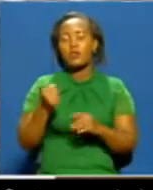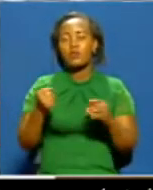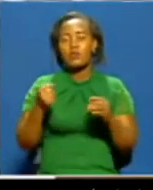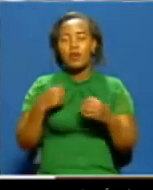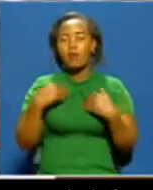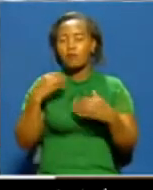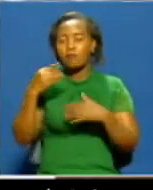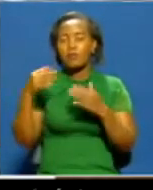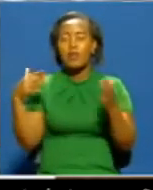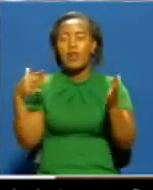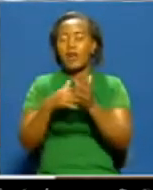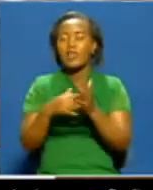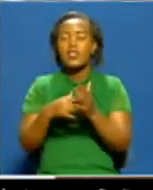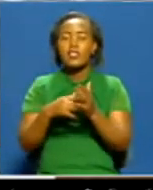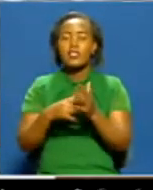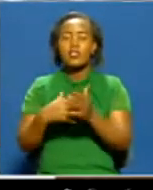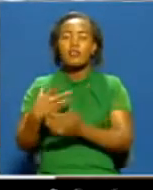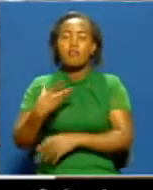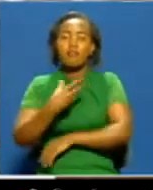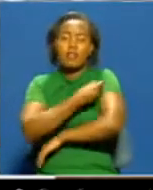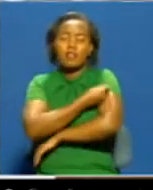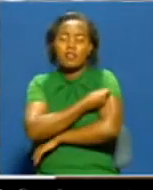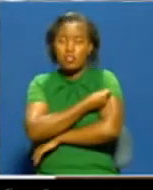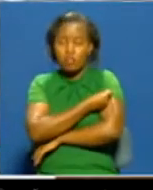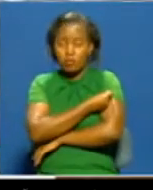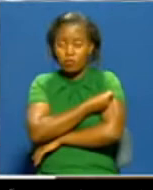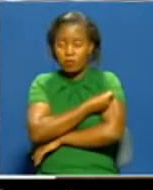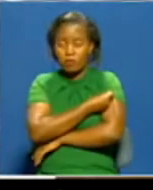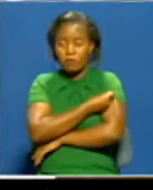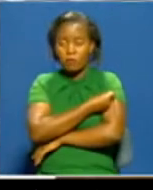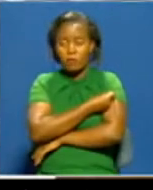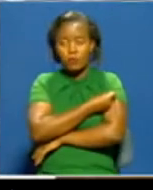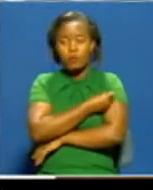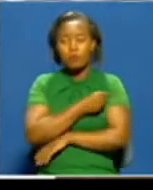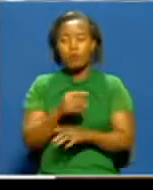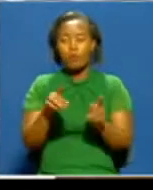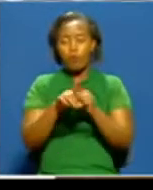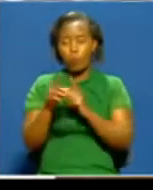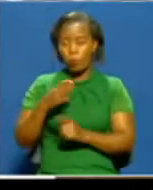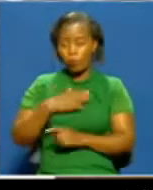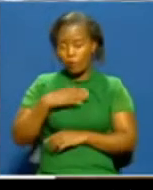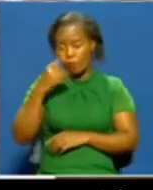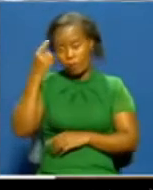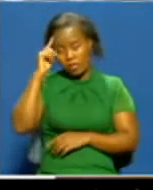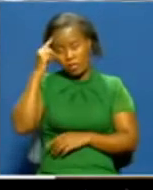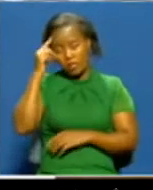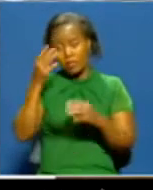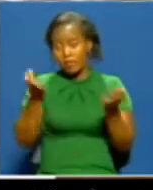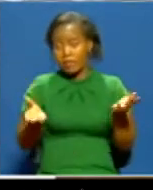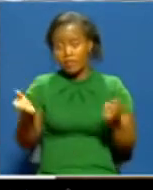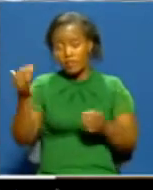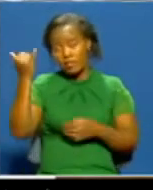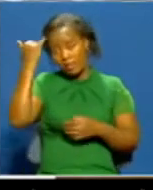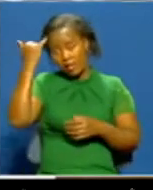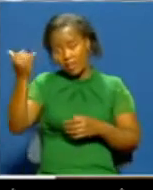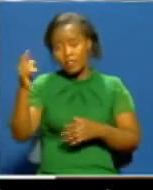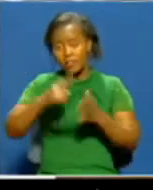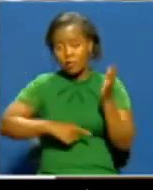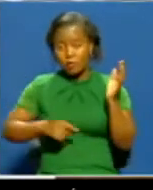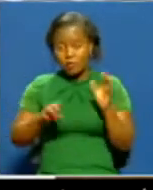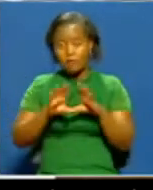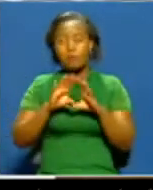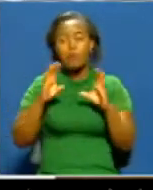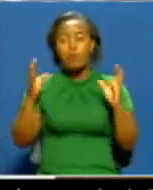vaccine nationalism and vaccine apartheid. And I think that the idea is that I think the world has come to